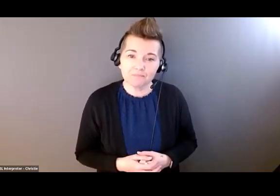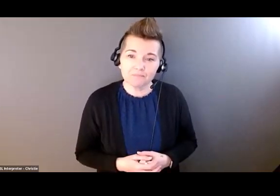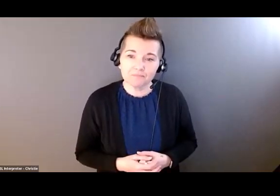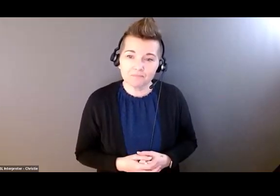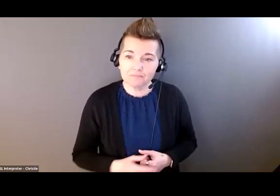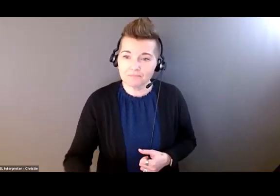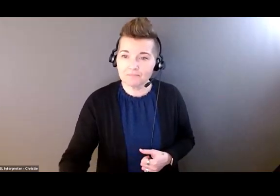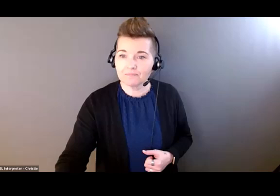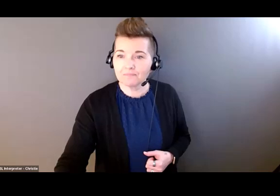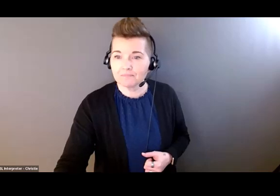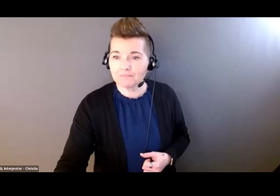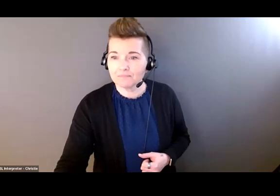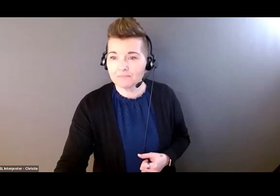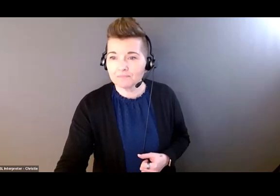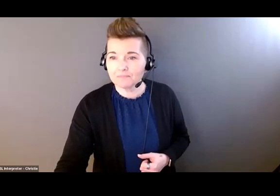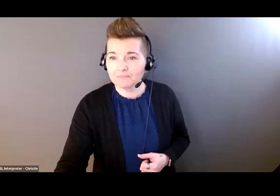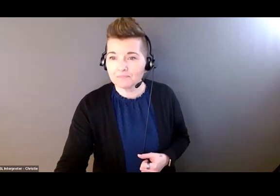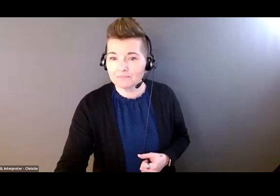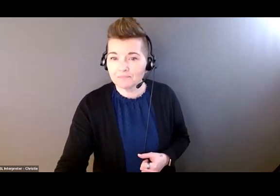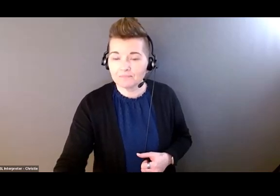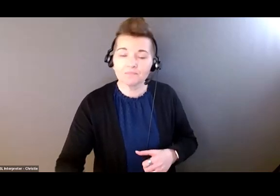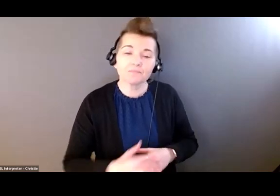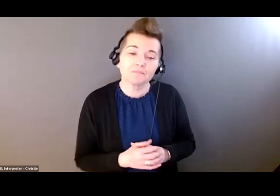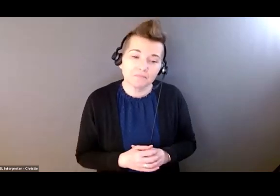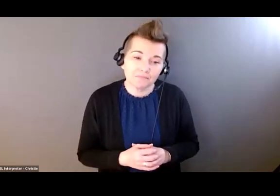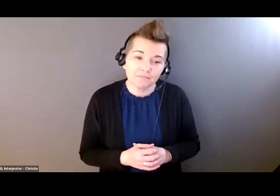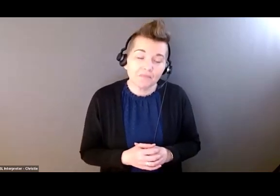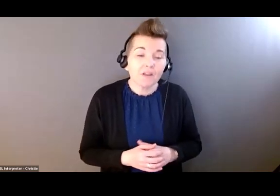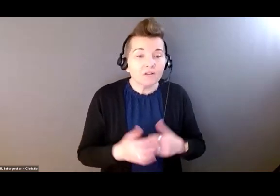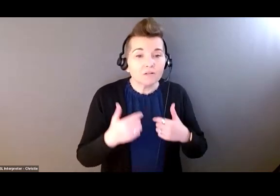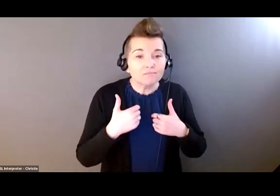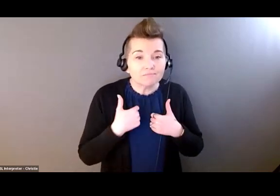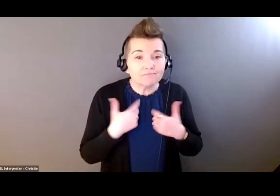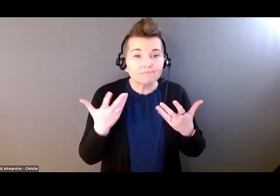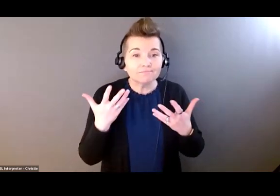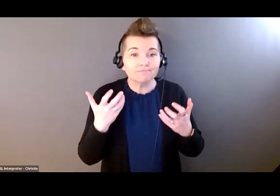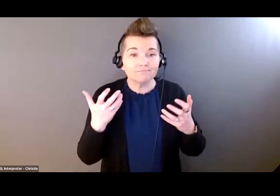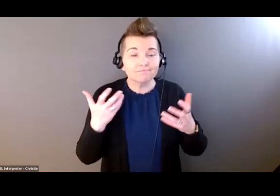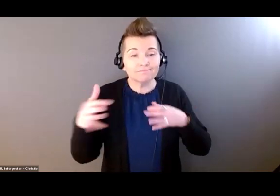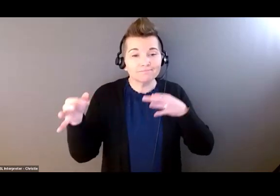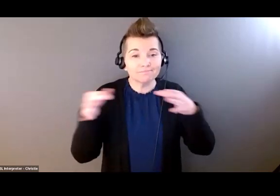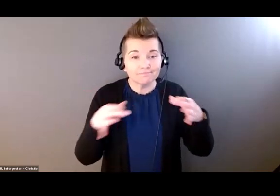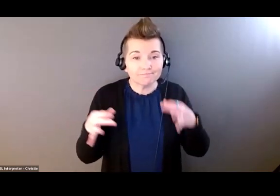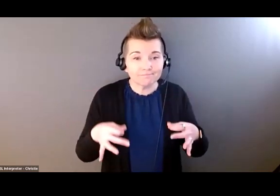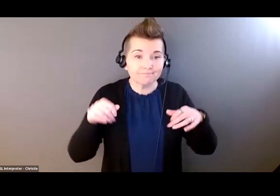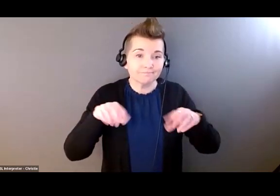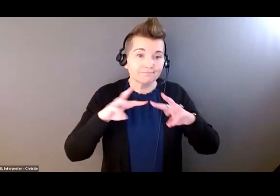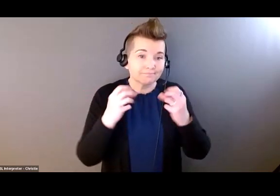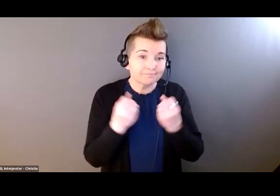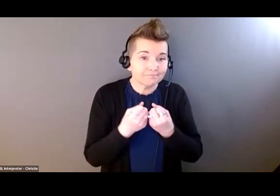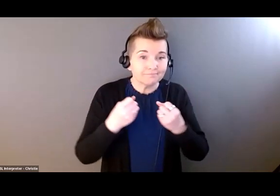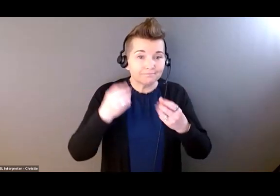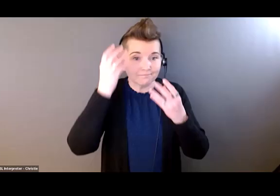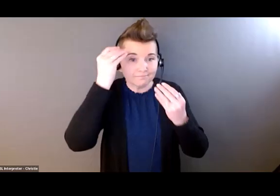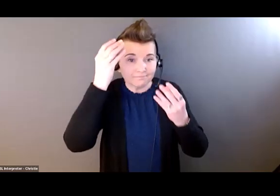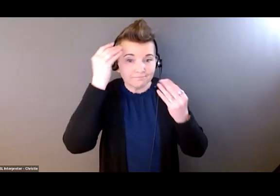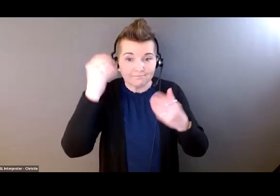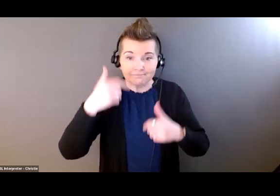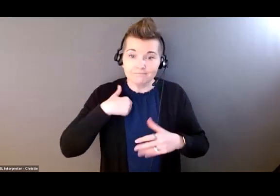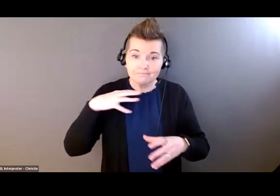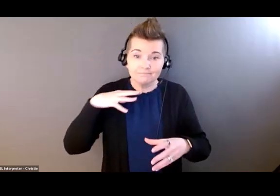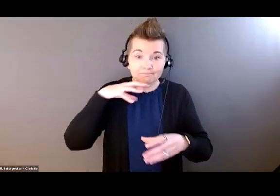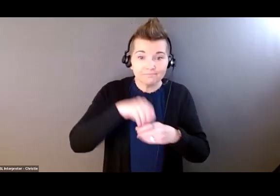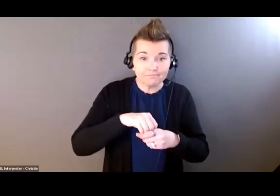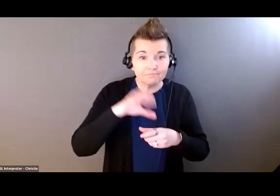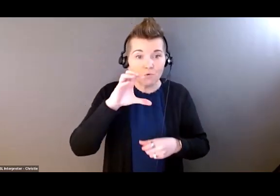So I want to begin by discussing my involvement first in the co-development of the framework and some of the work that you're seeing presented in